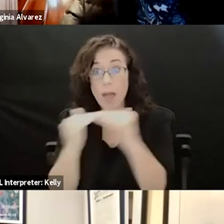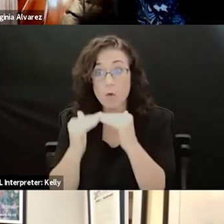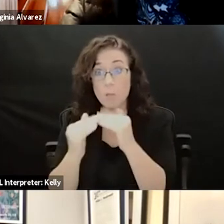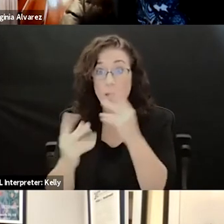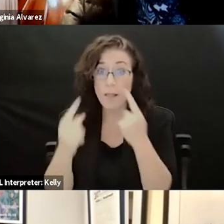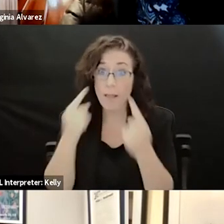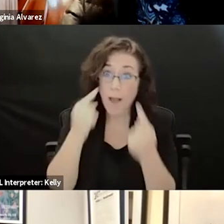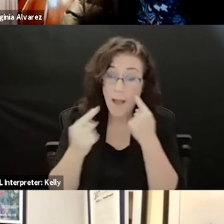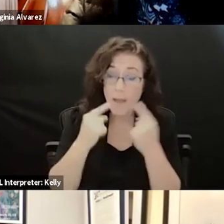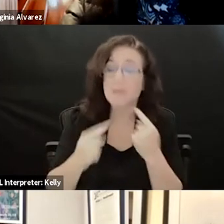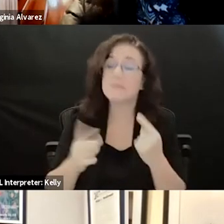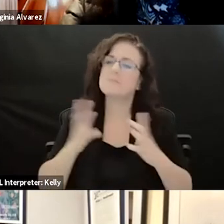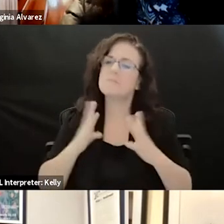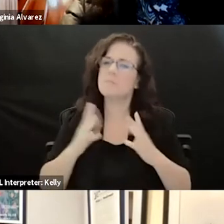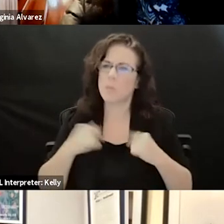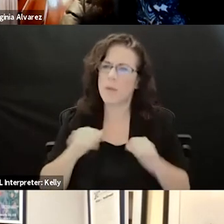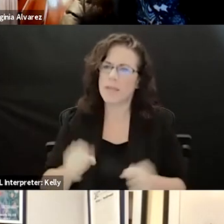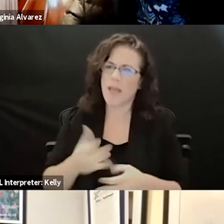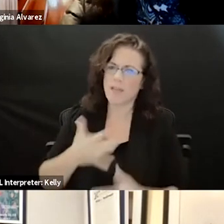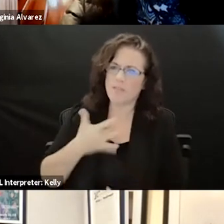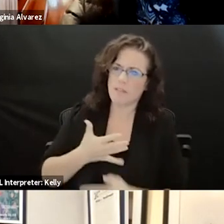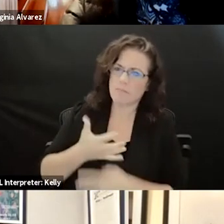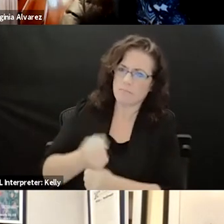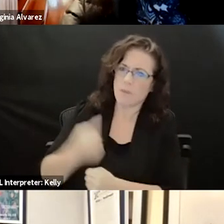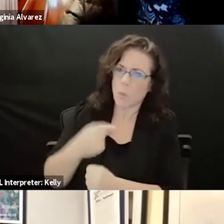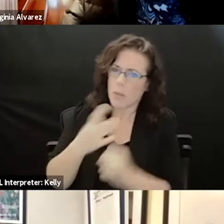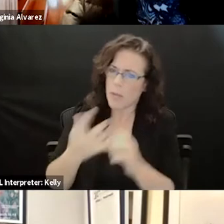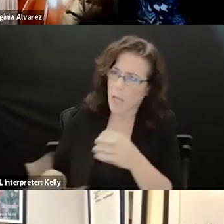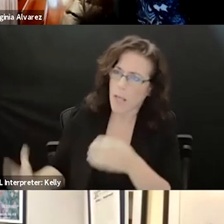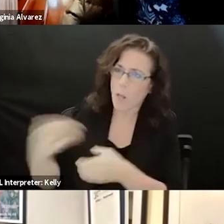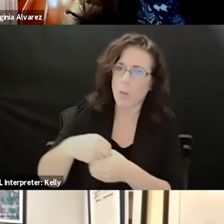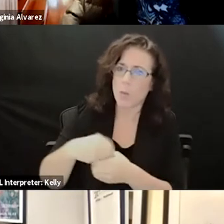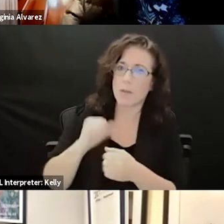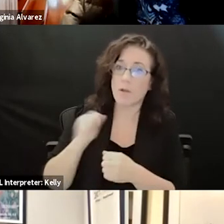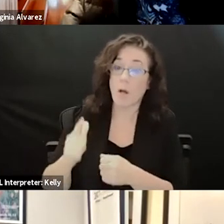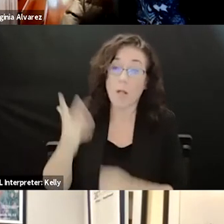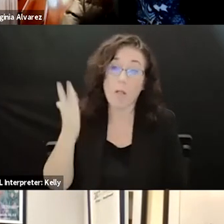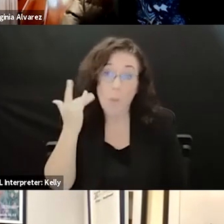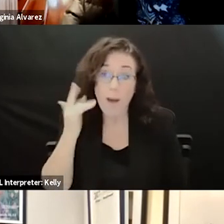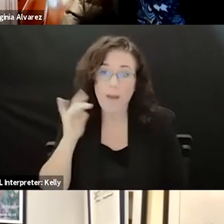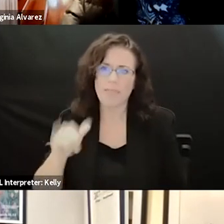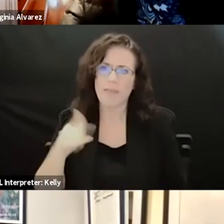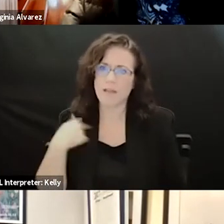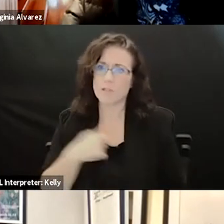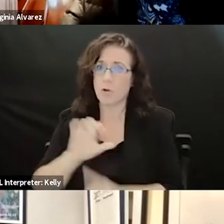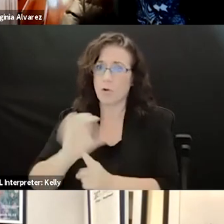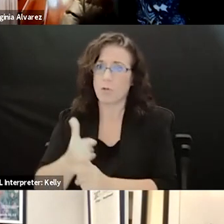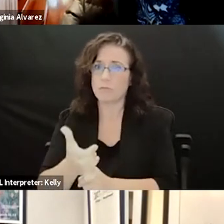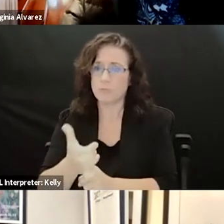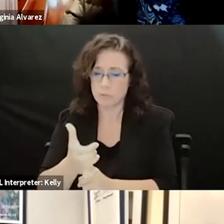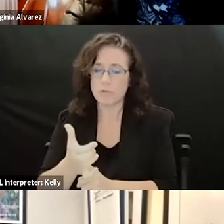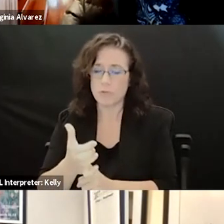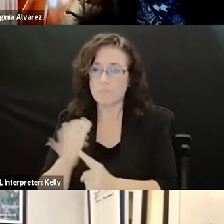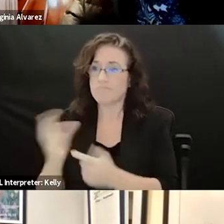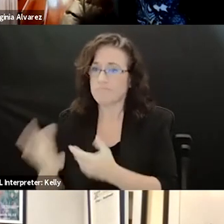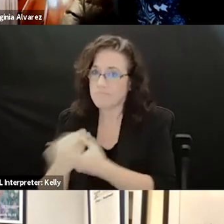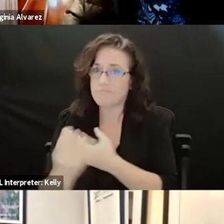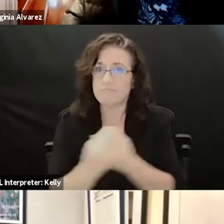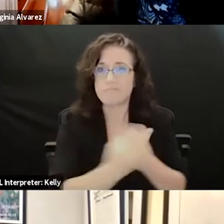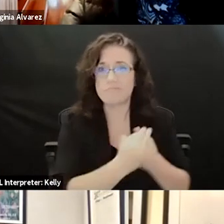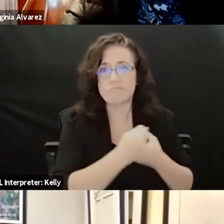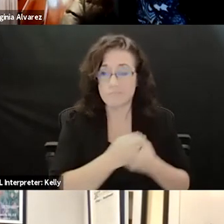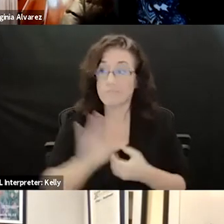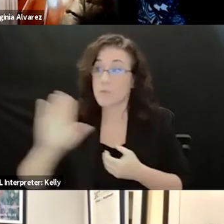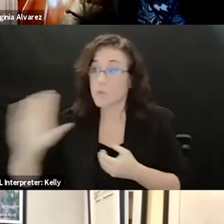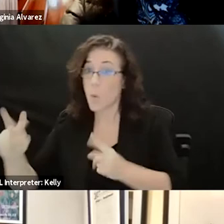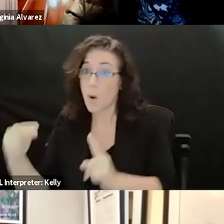necessarily at this or that table but because our cultural is built in in equity then all people will be and their their points of view will be